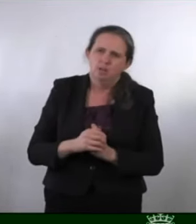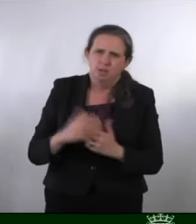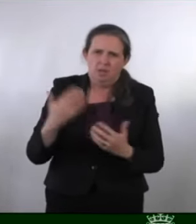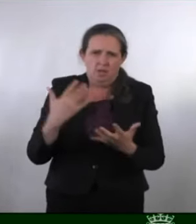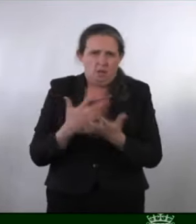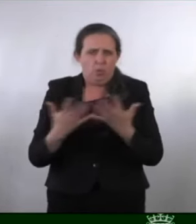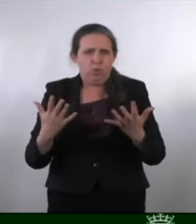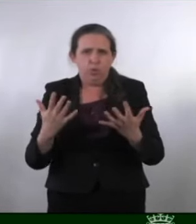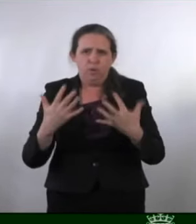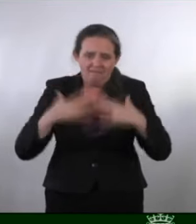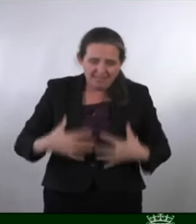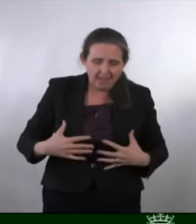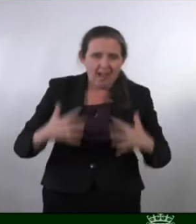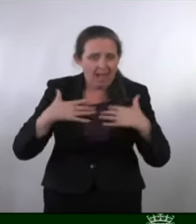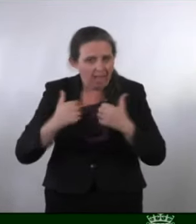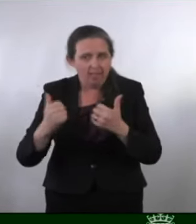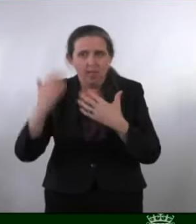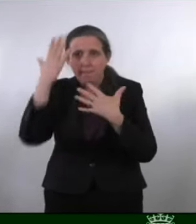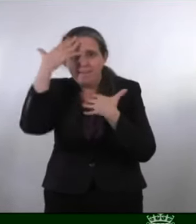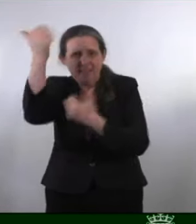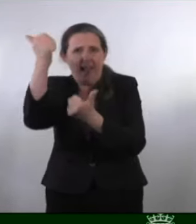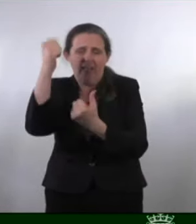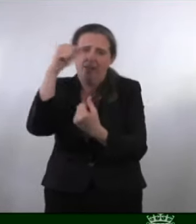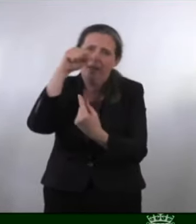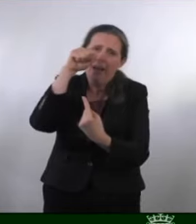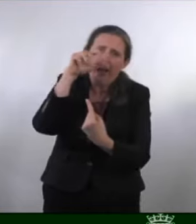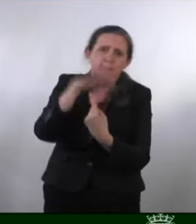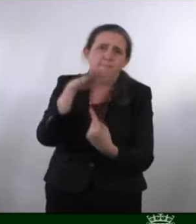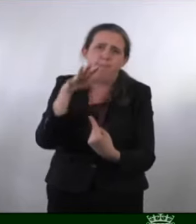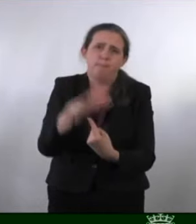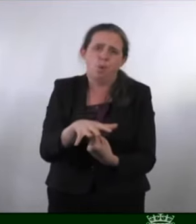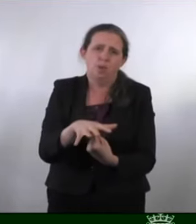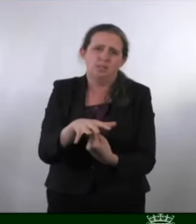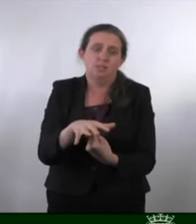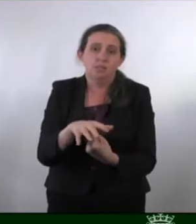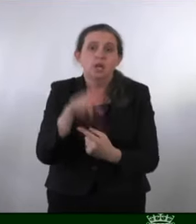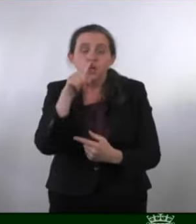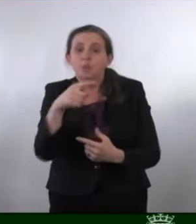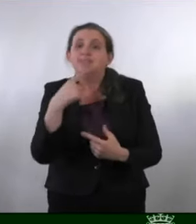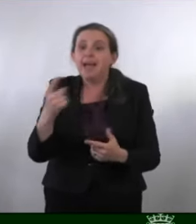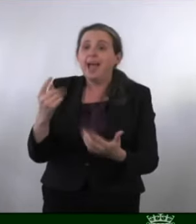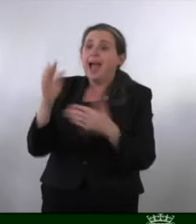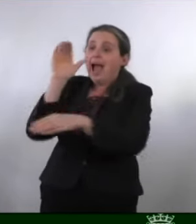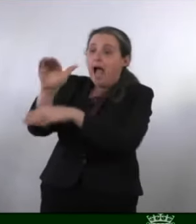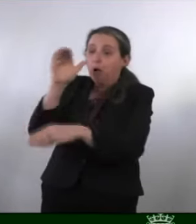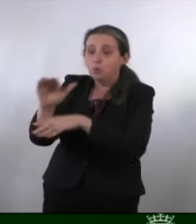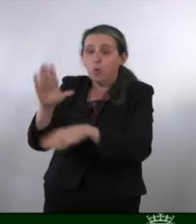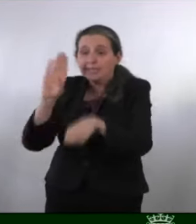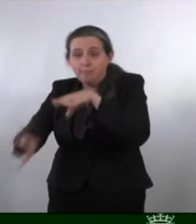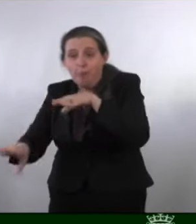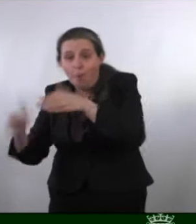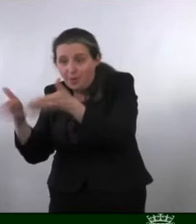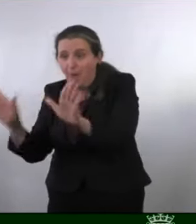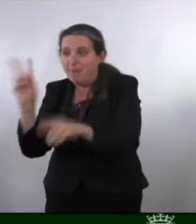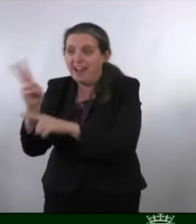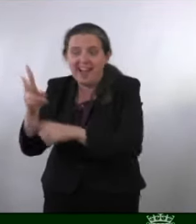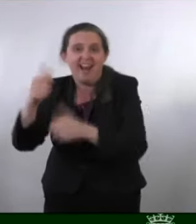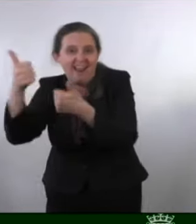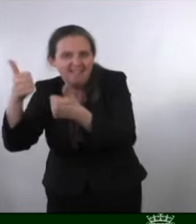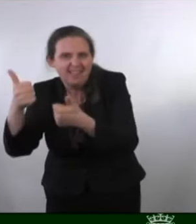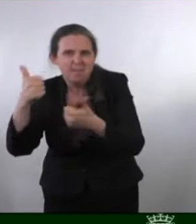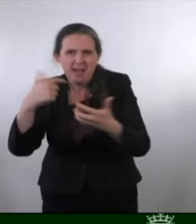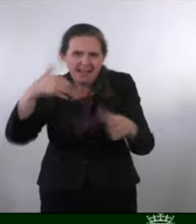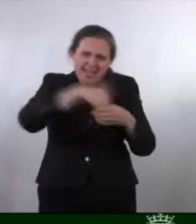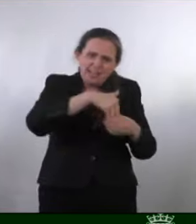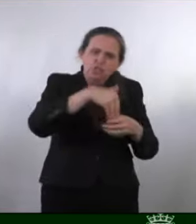far on outdoor sport, but at this time of year, it's the fitness studios, the Pilates studios, the dance studios that are crucially important